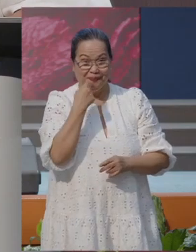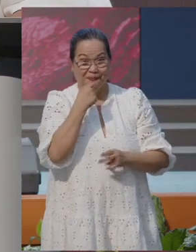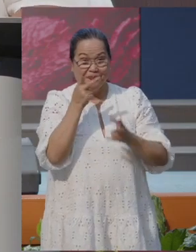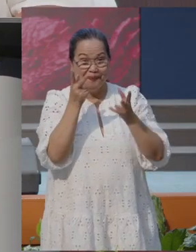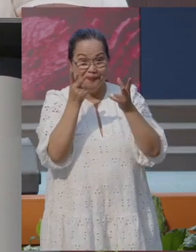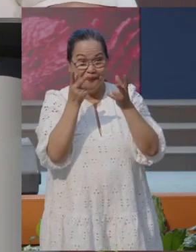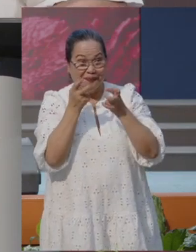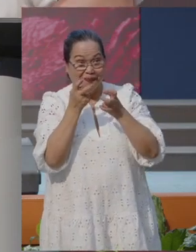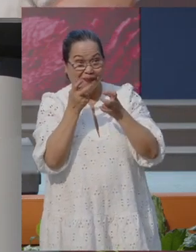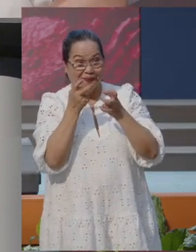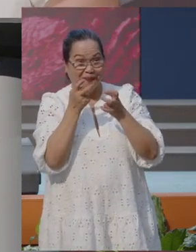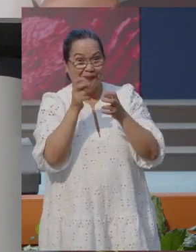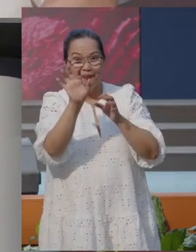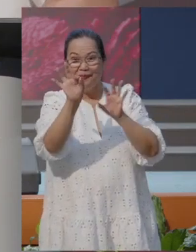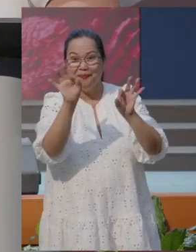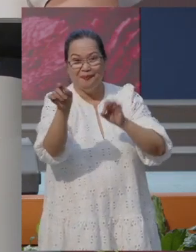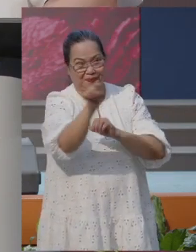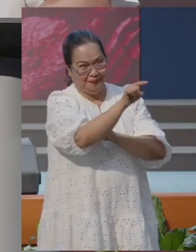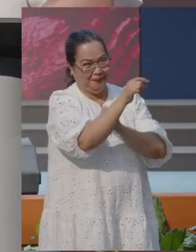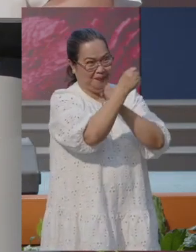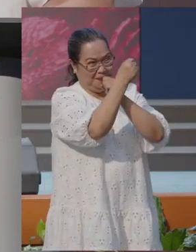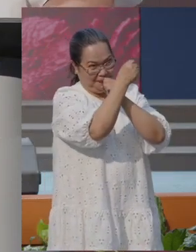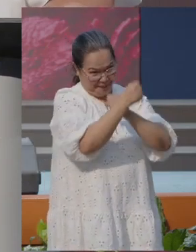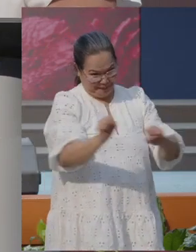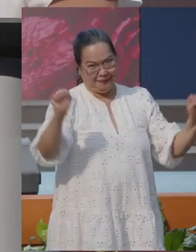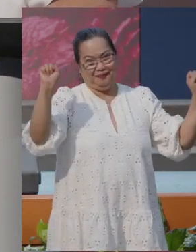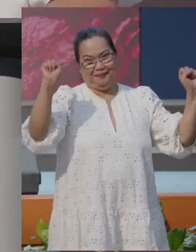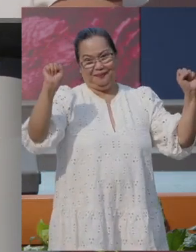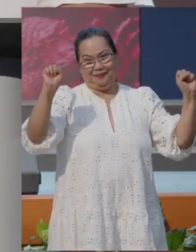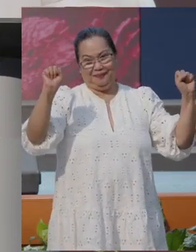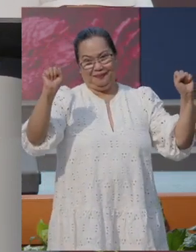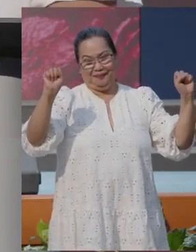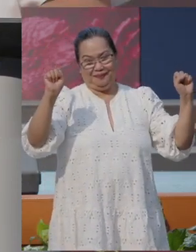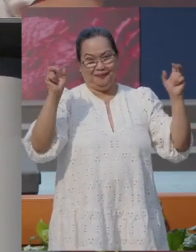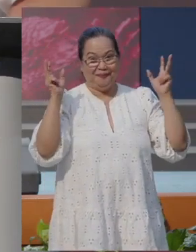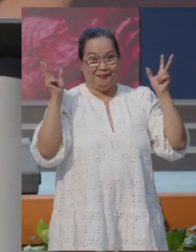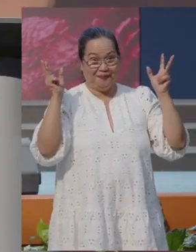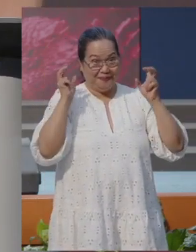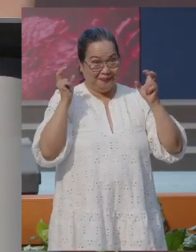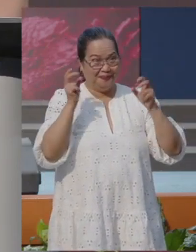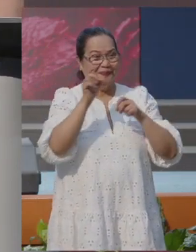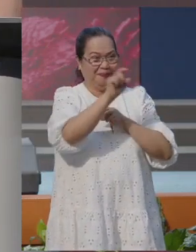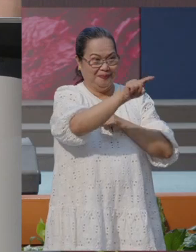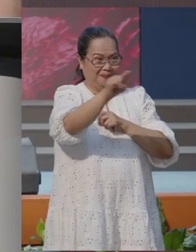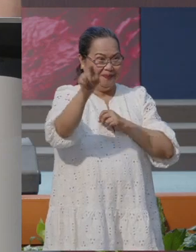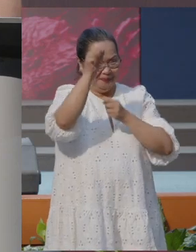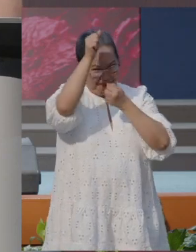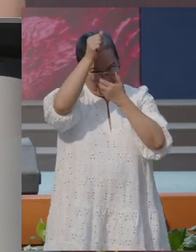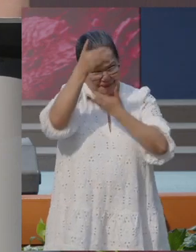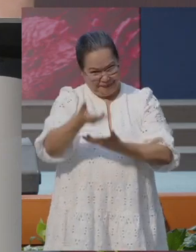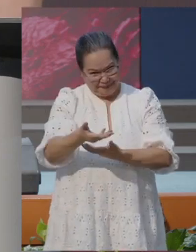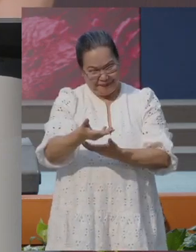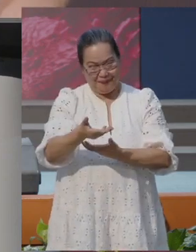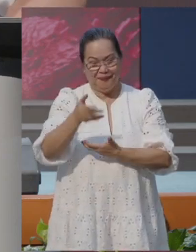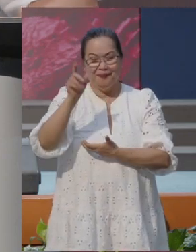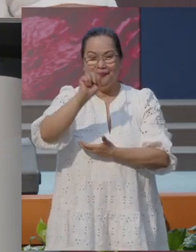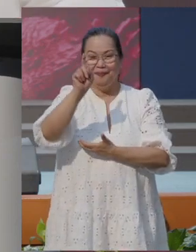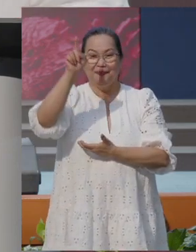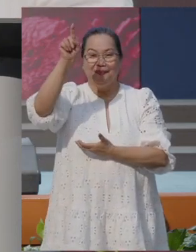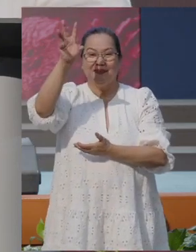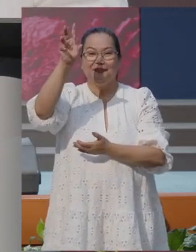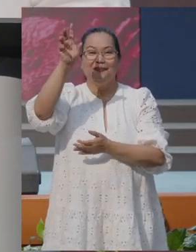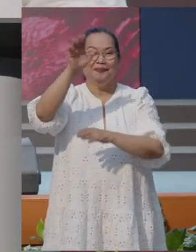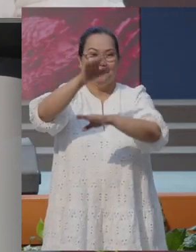mga tinawag upang maligtas. Nakarinig at tumugon sa panawagan ng